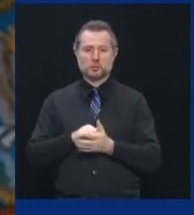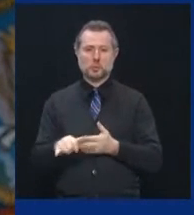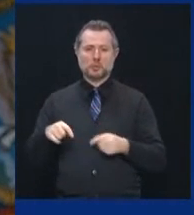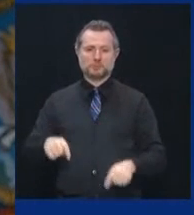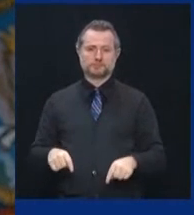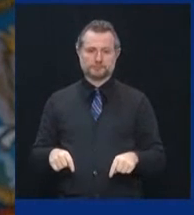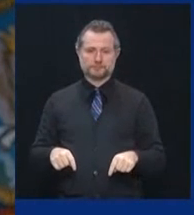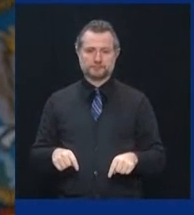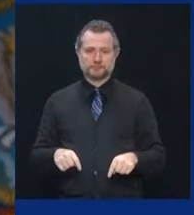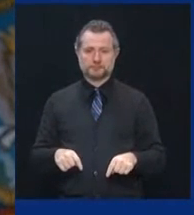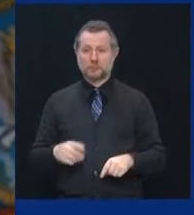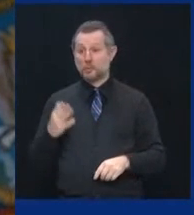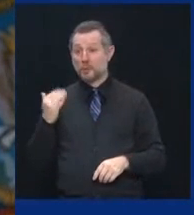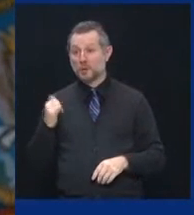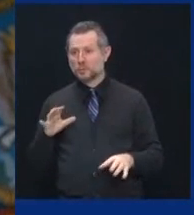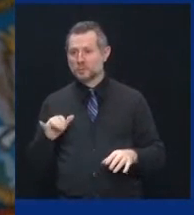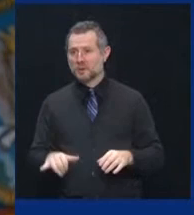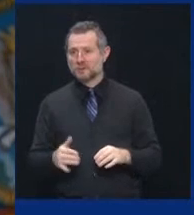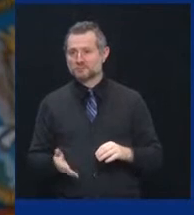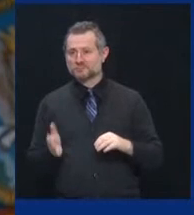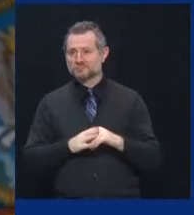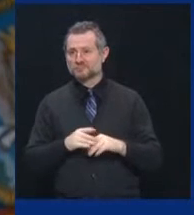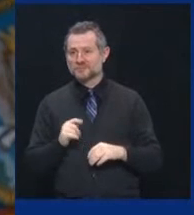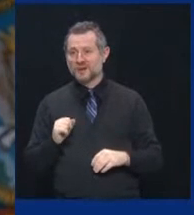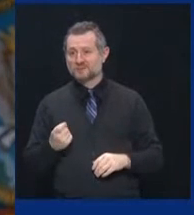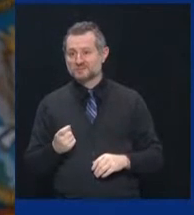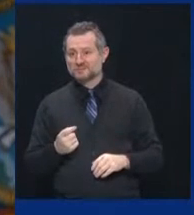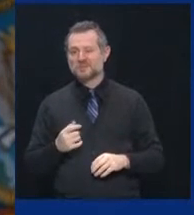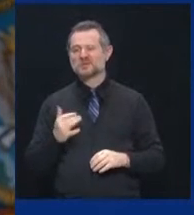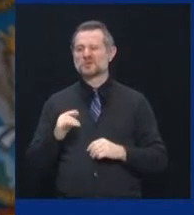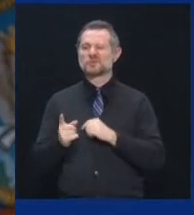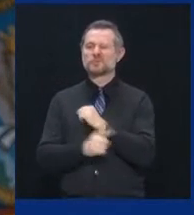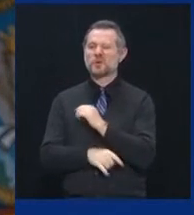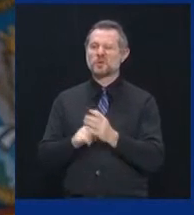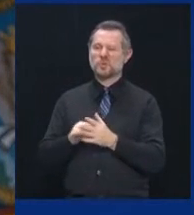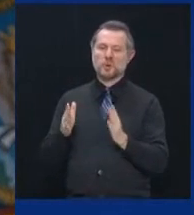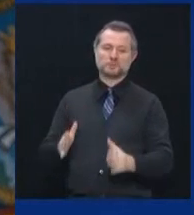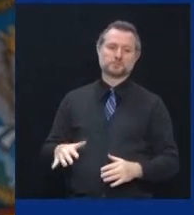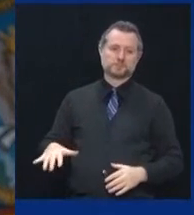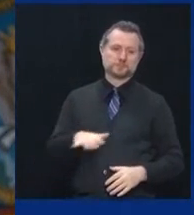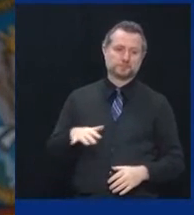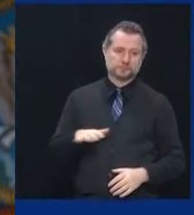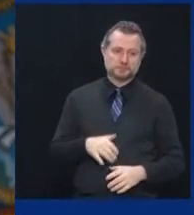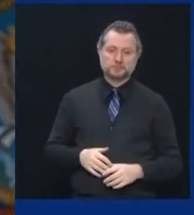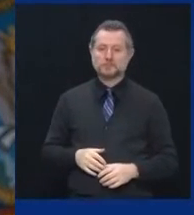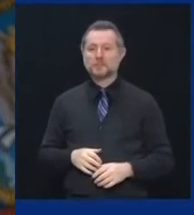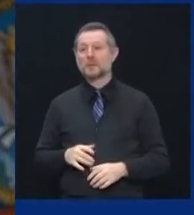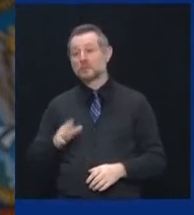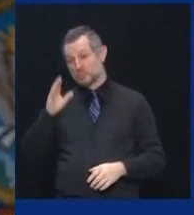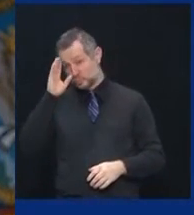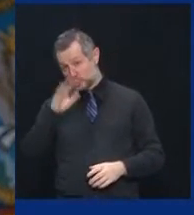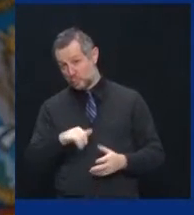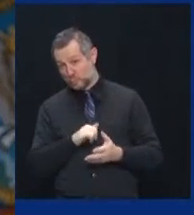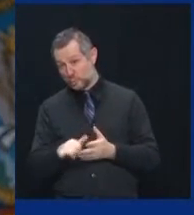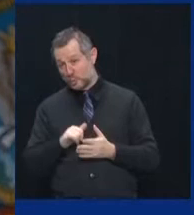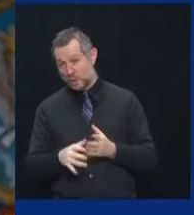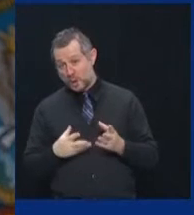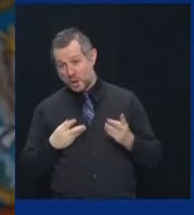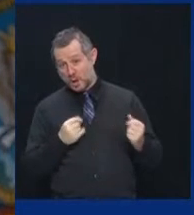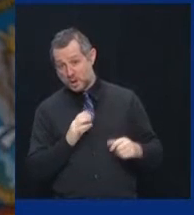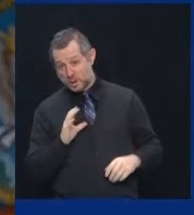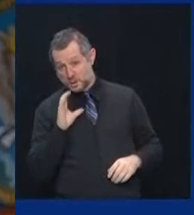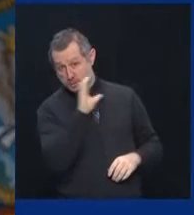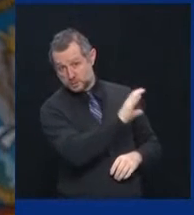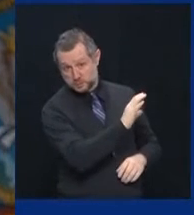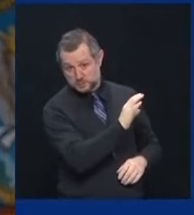sheer exercise of political extortion. Today, New York subsidizes